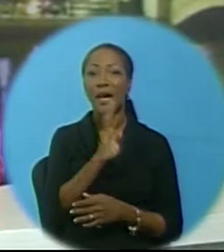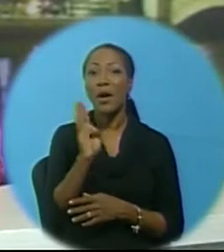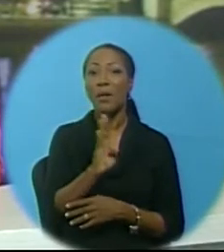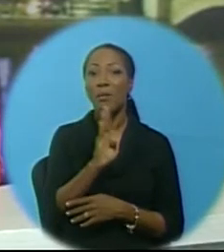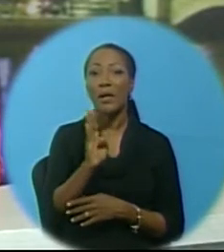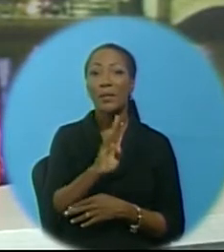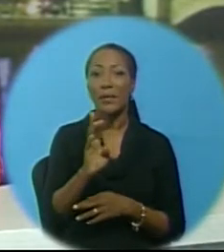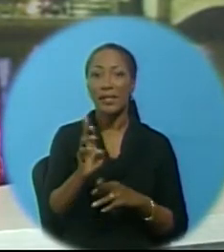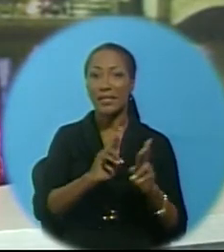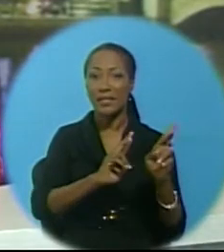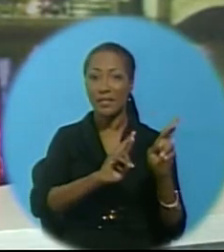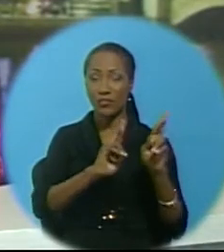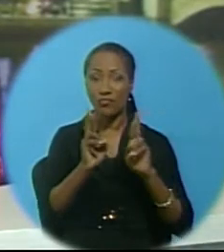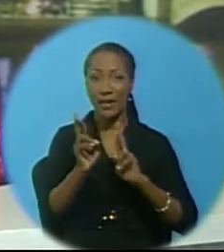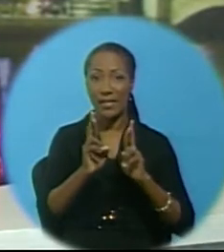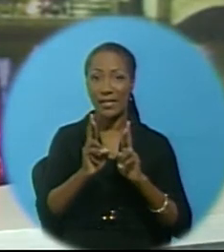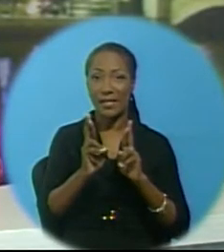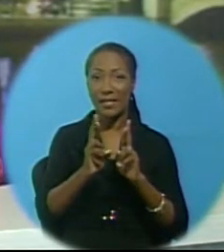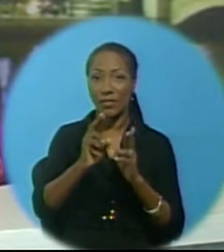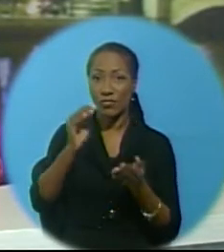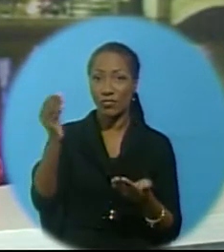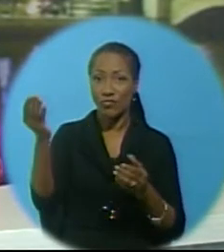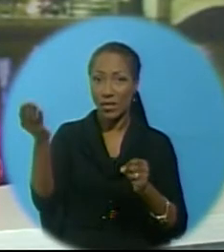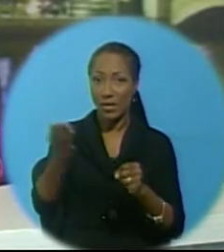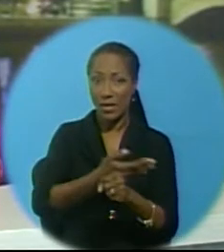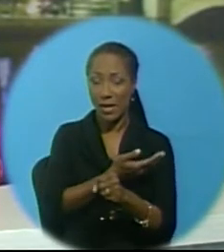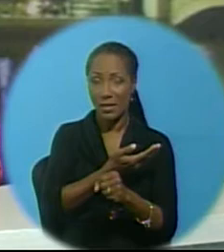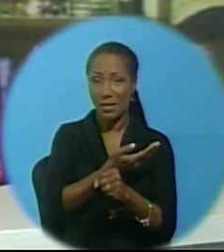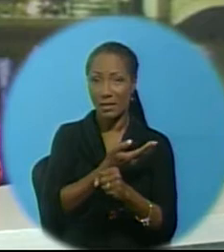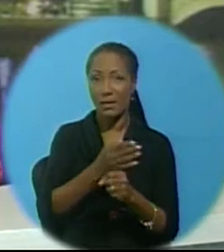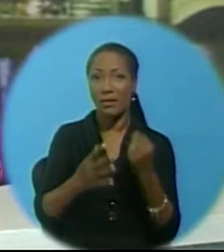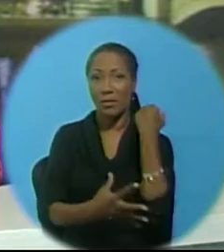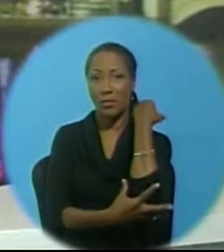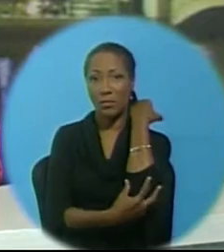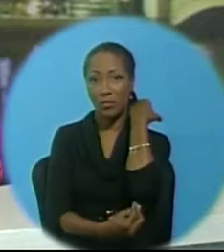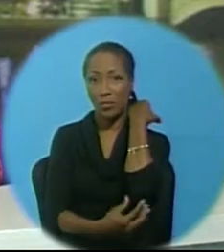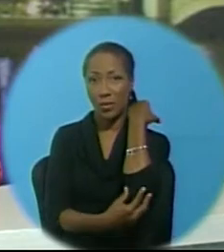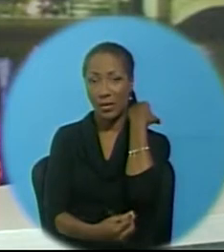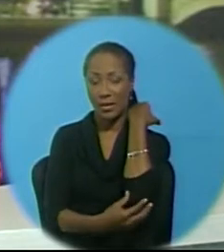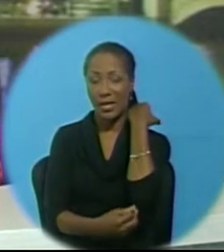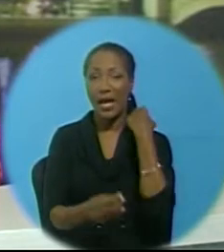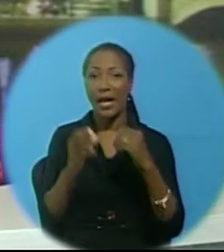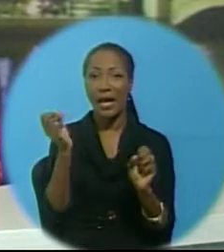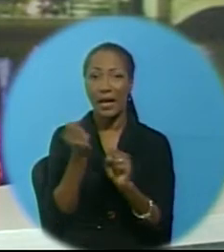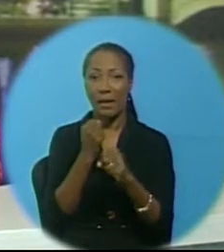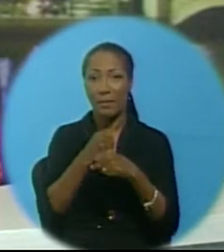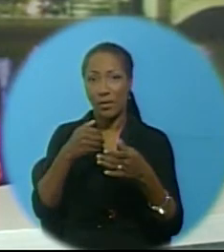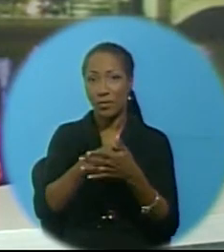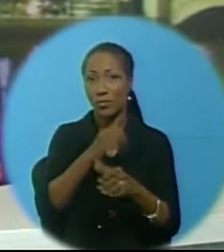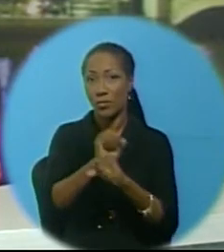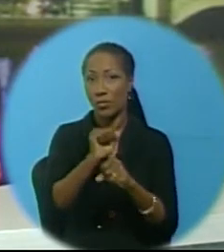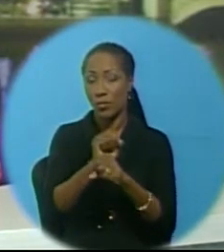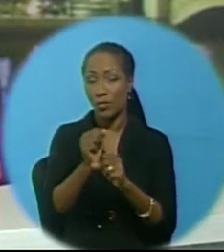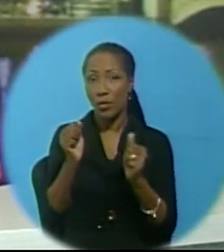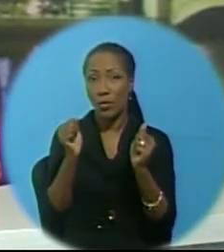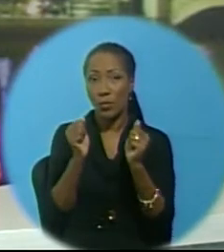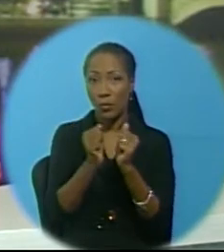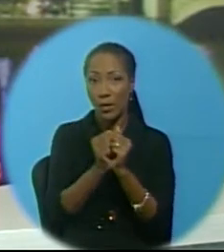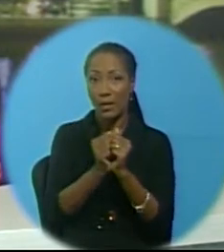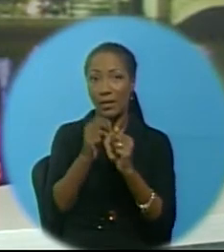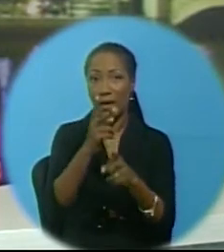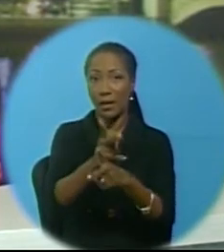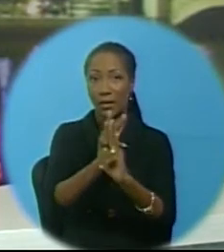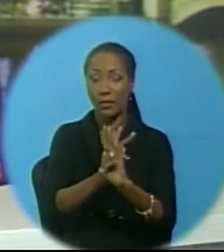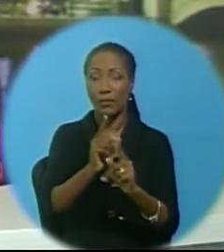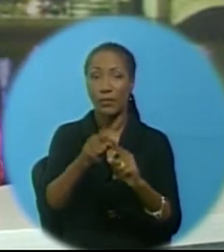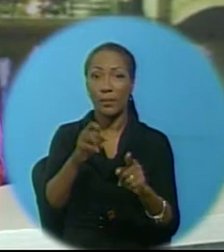Barbados is set to reduce extreme poverty and create jobs with a new $10 million loan approved by the Inter-American Development Bank,